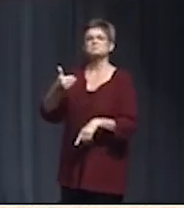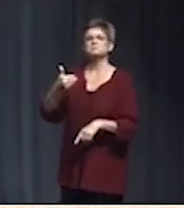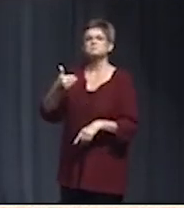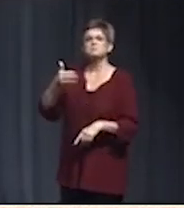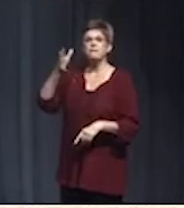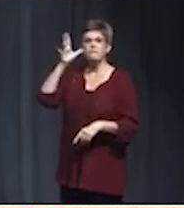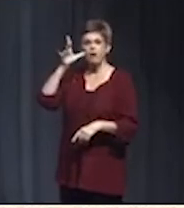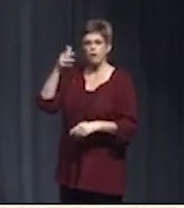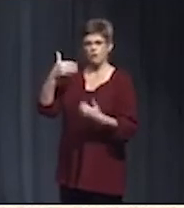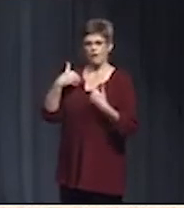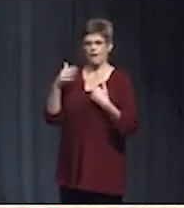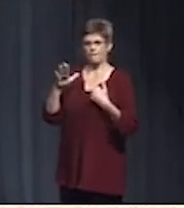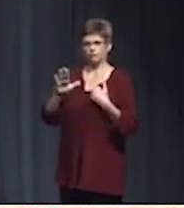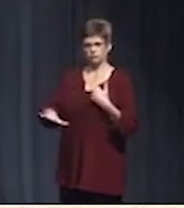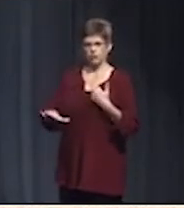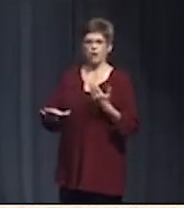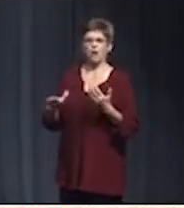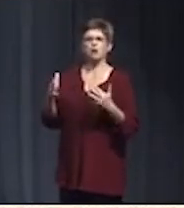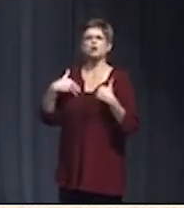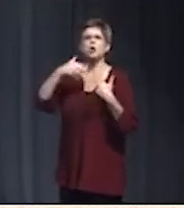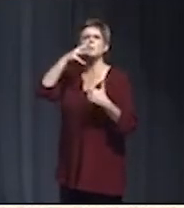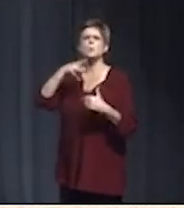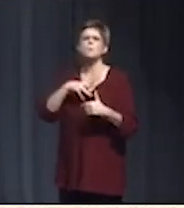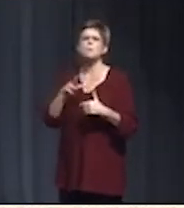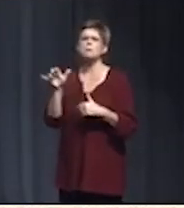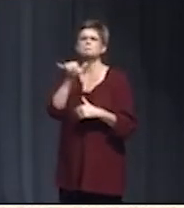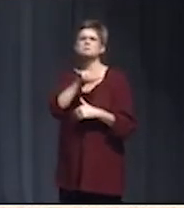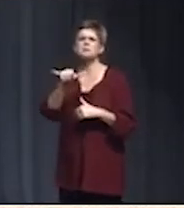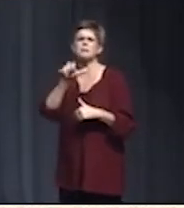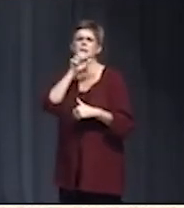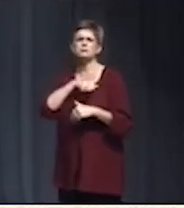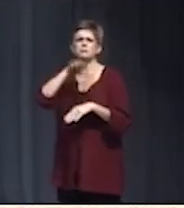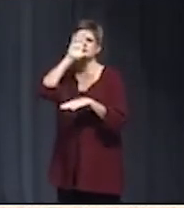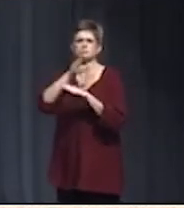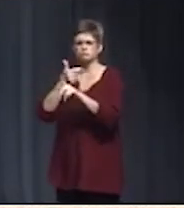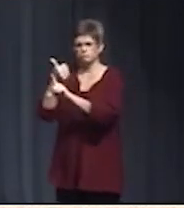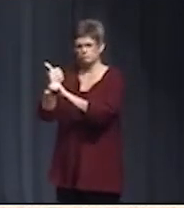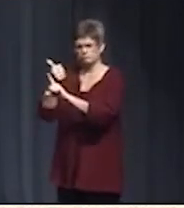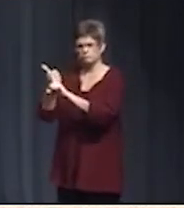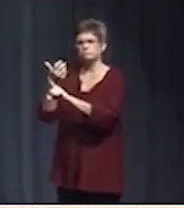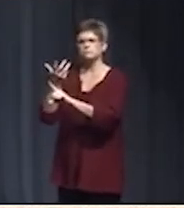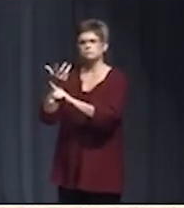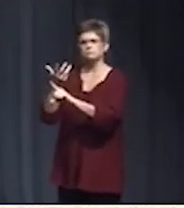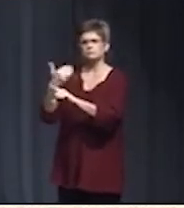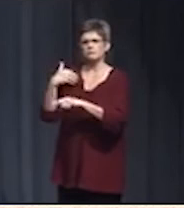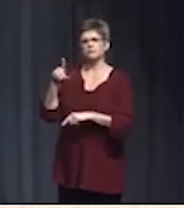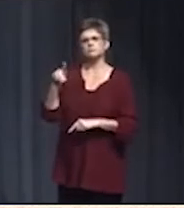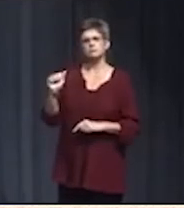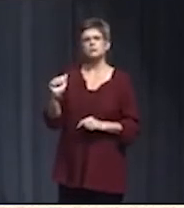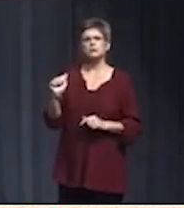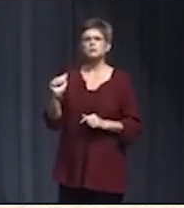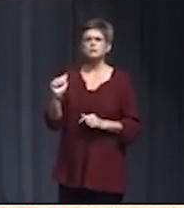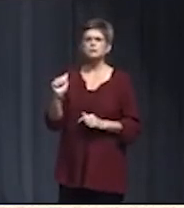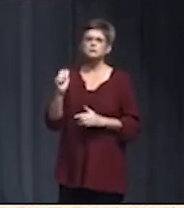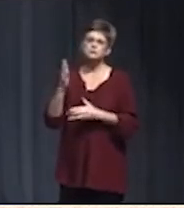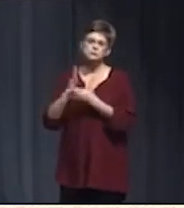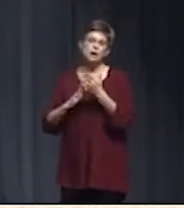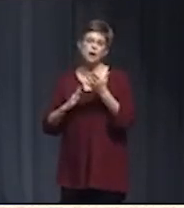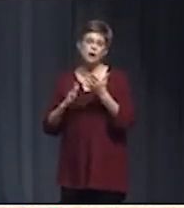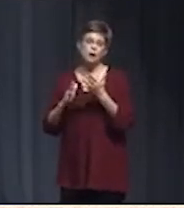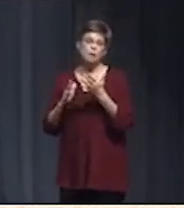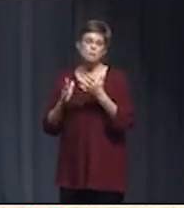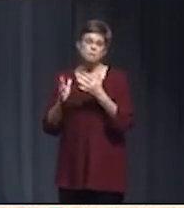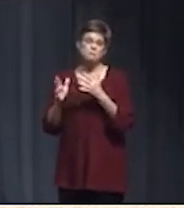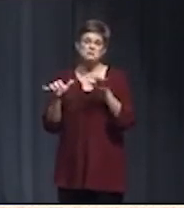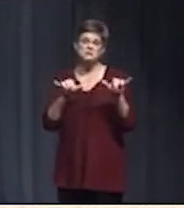who is about the same age as my son, who has some disabilities, and some of them are similar to mine, my